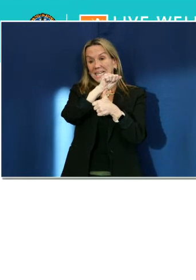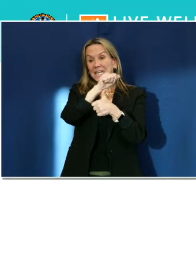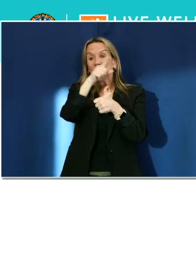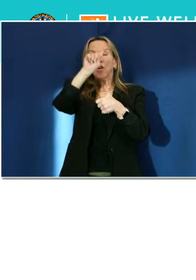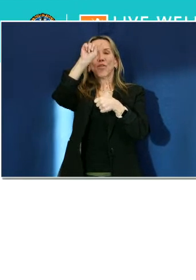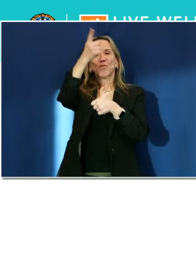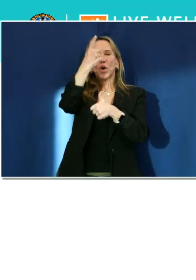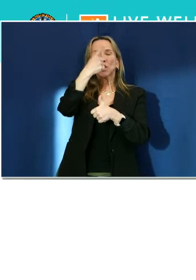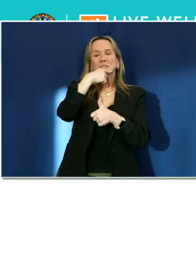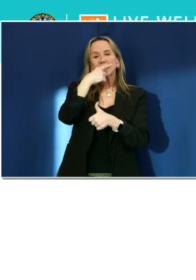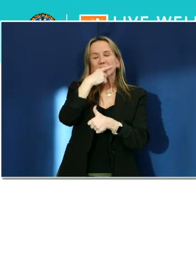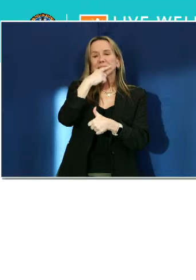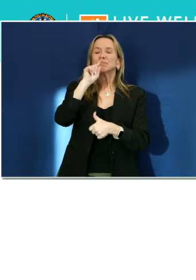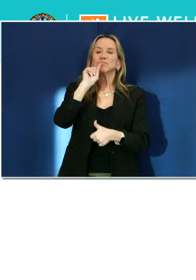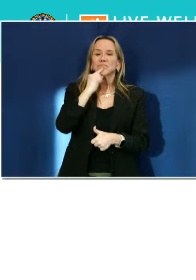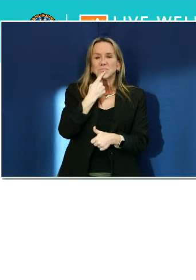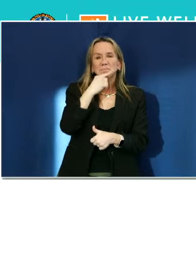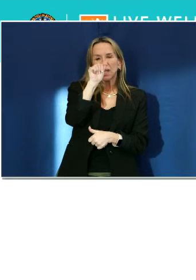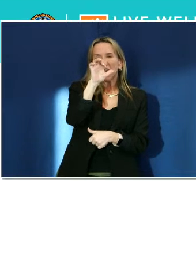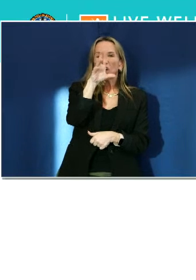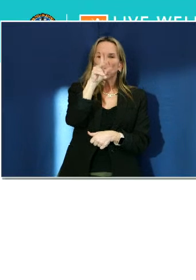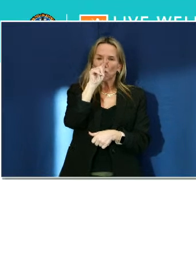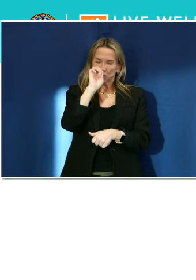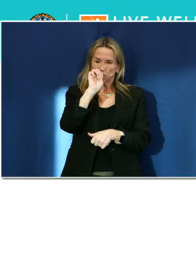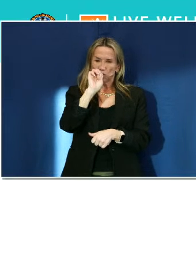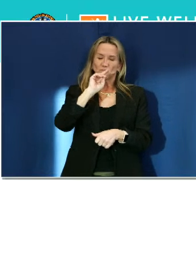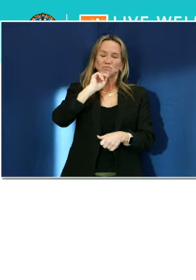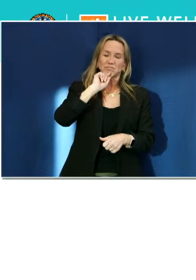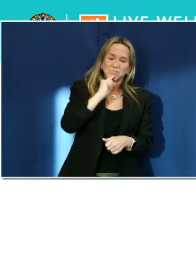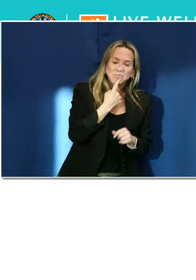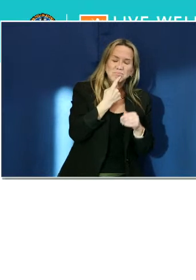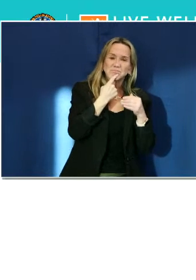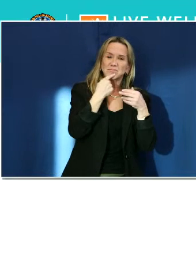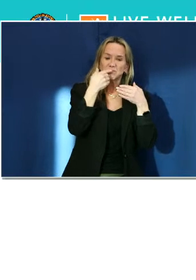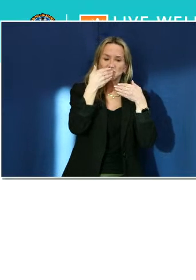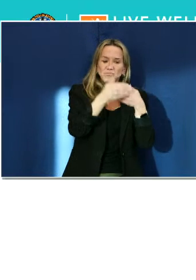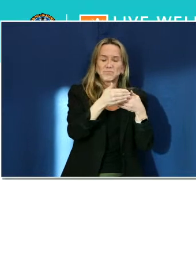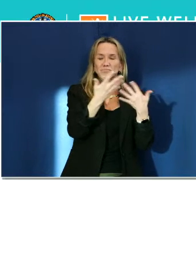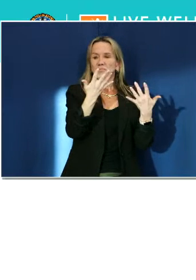hospitals. So those are, then that includes